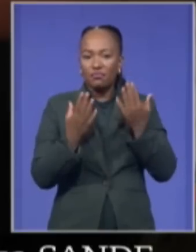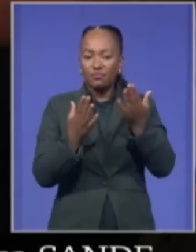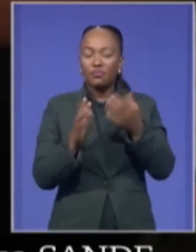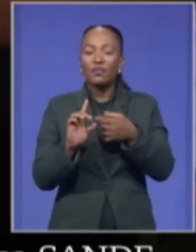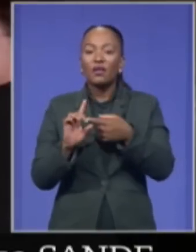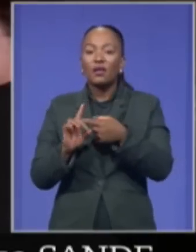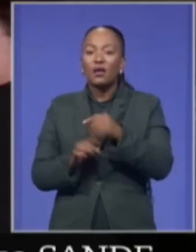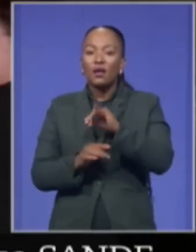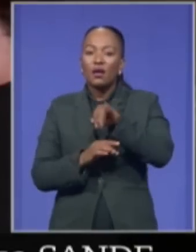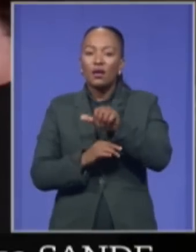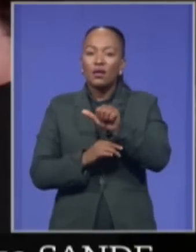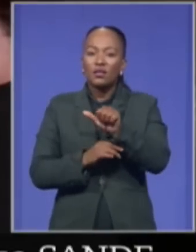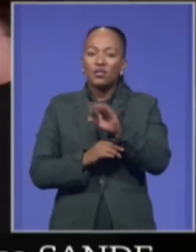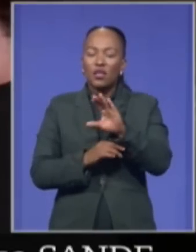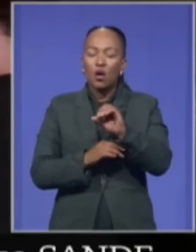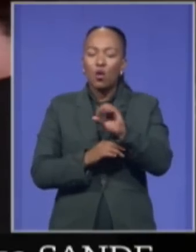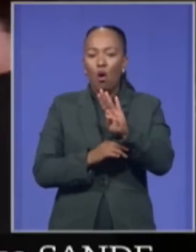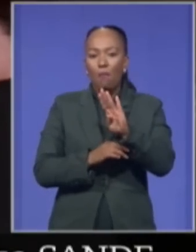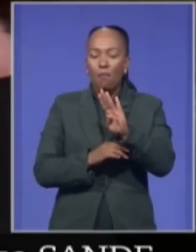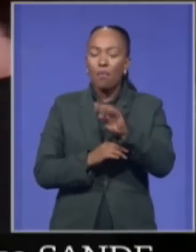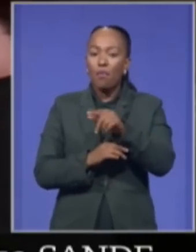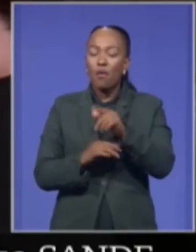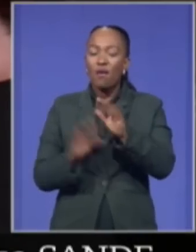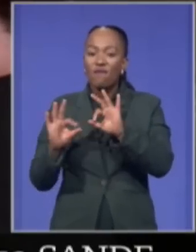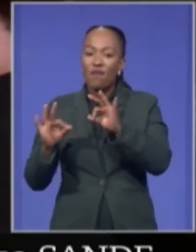Jacob Stradom ditho tsa lelapa